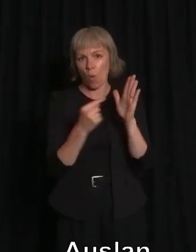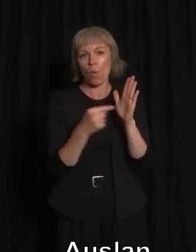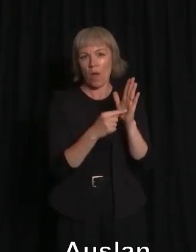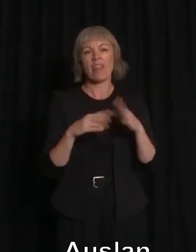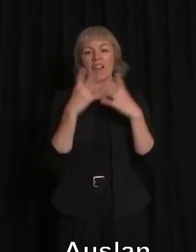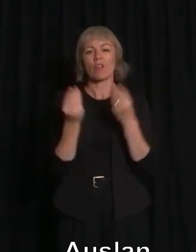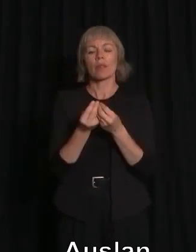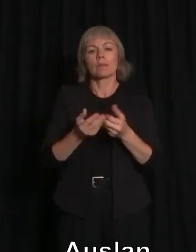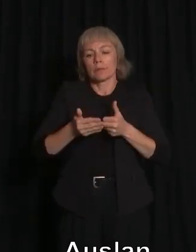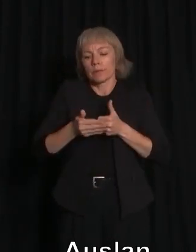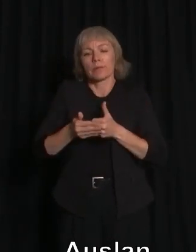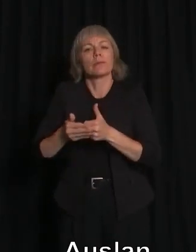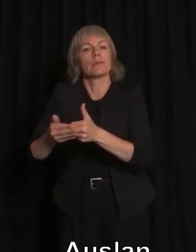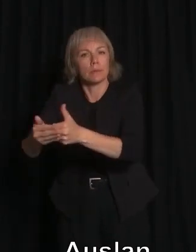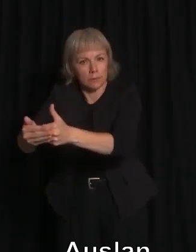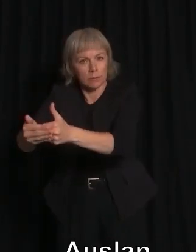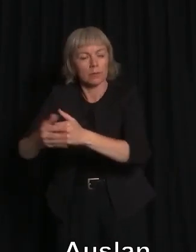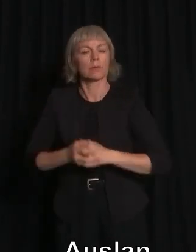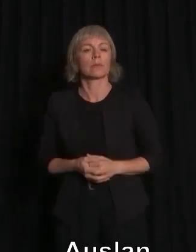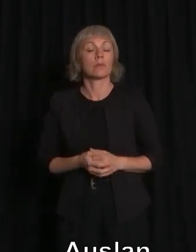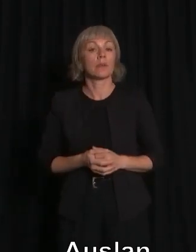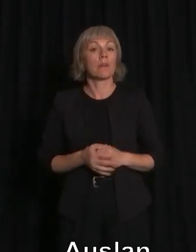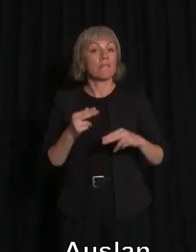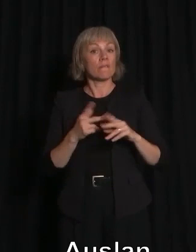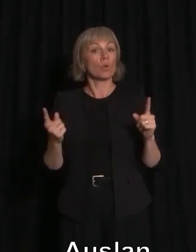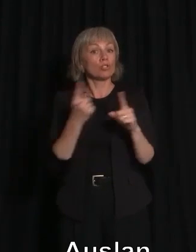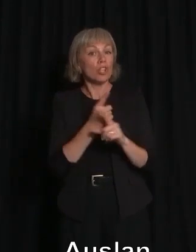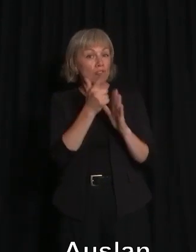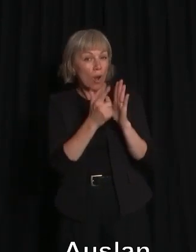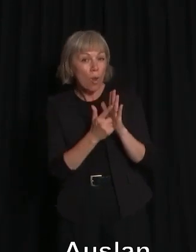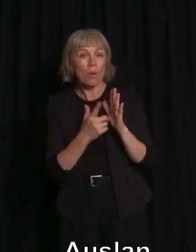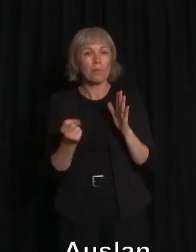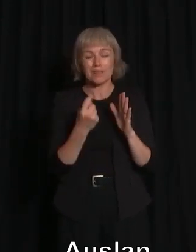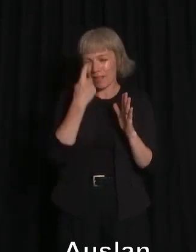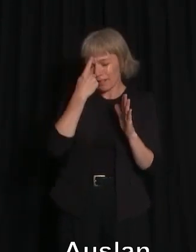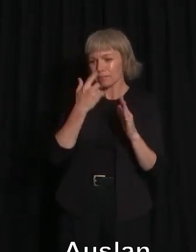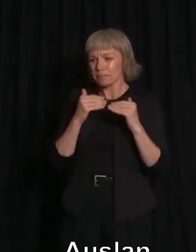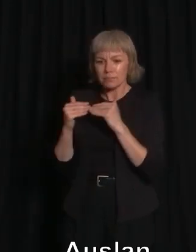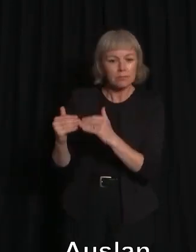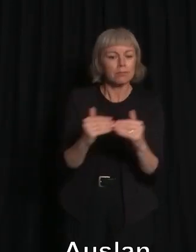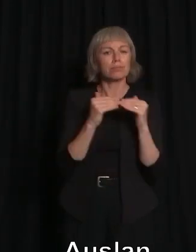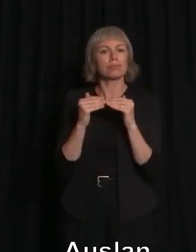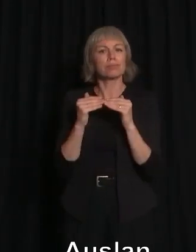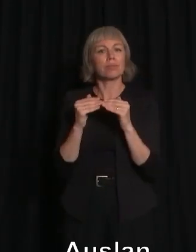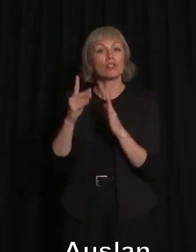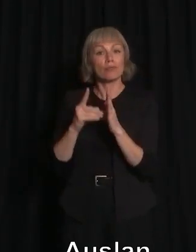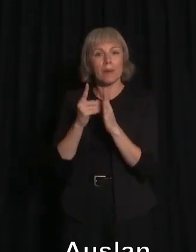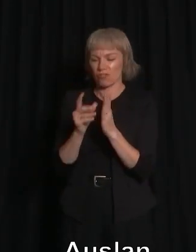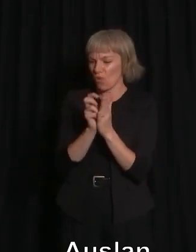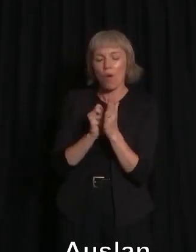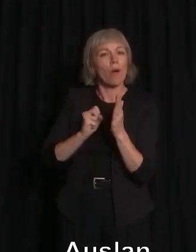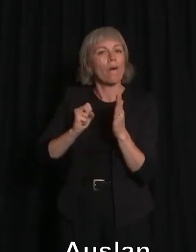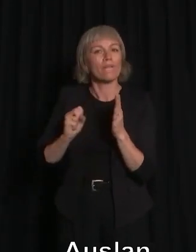reform, creating an environment of equality that fosters and nurtures the removal of discrimination, which in